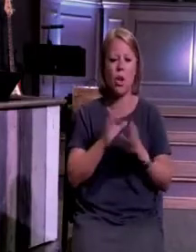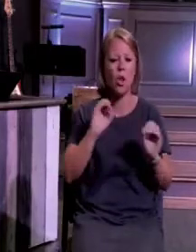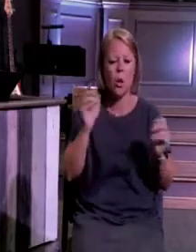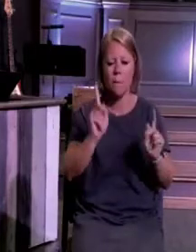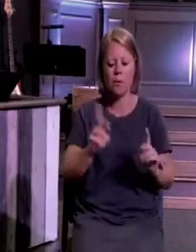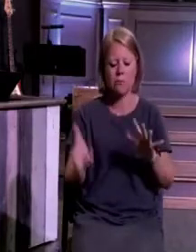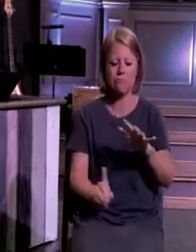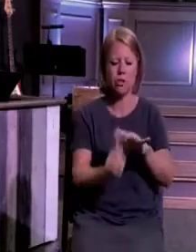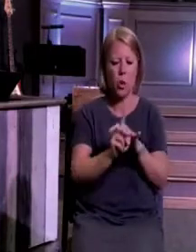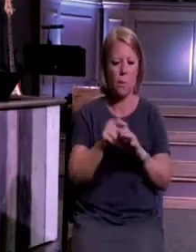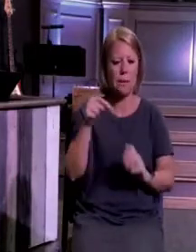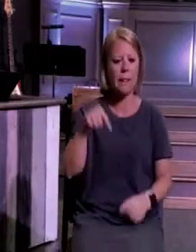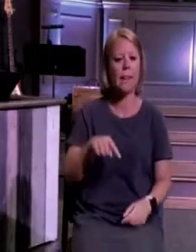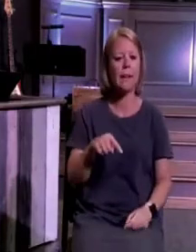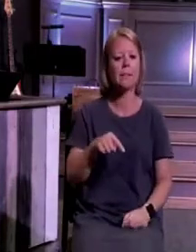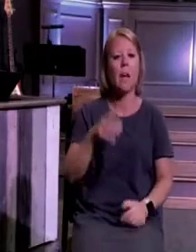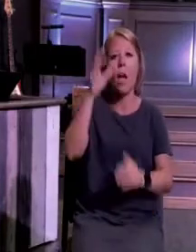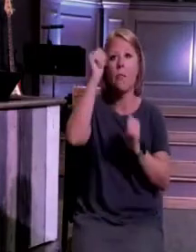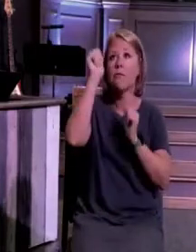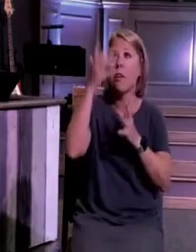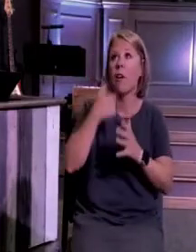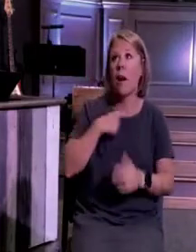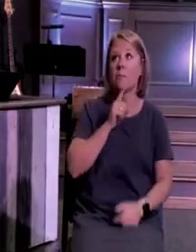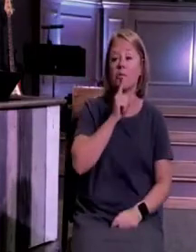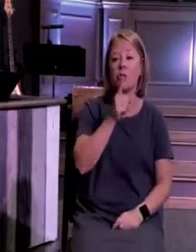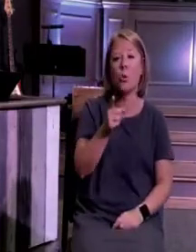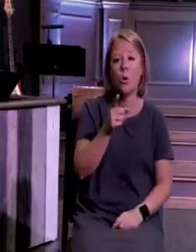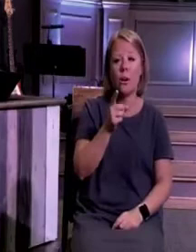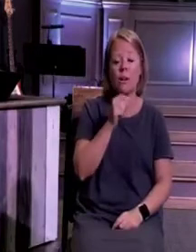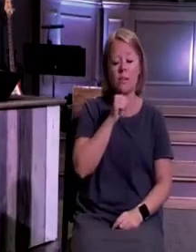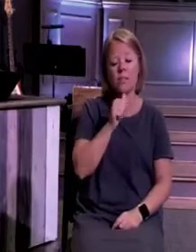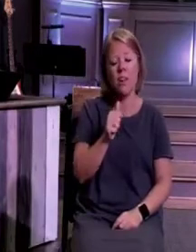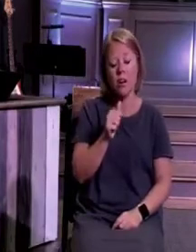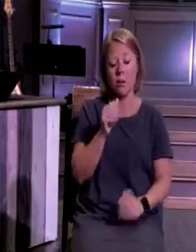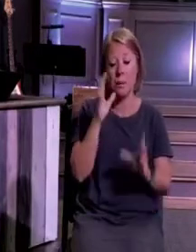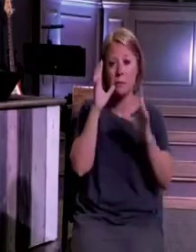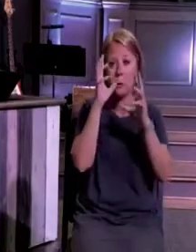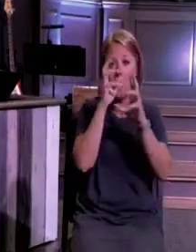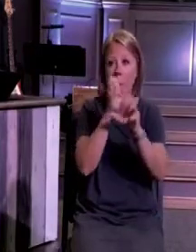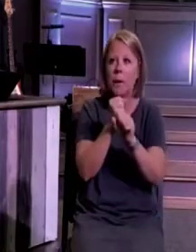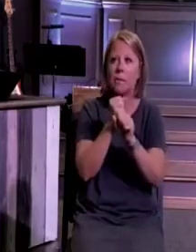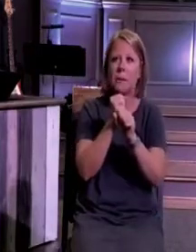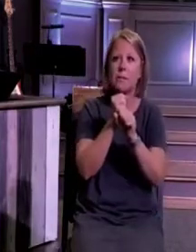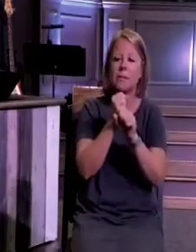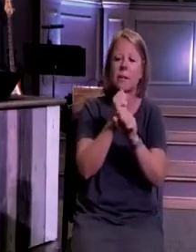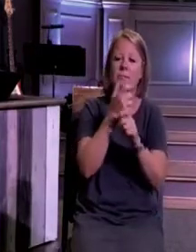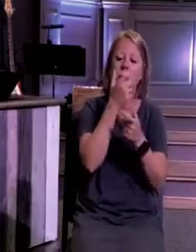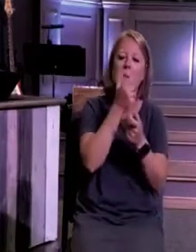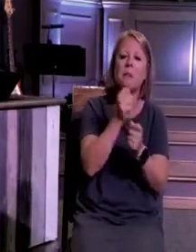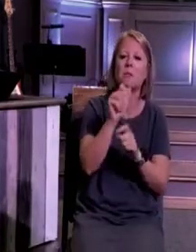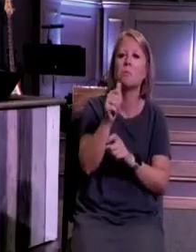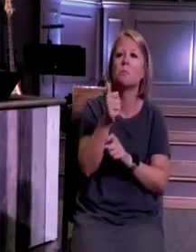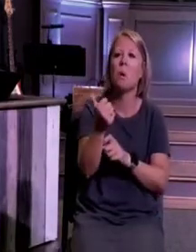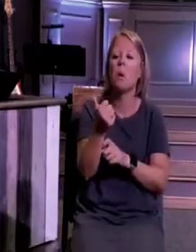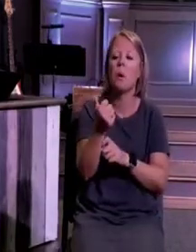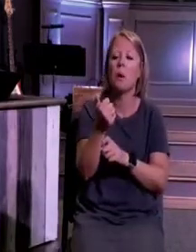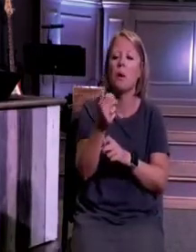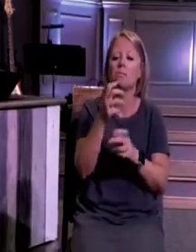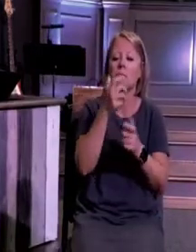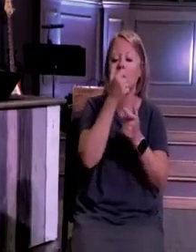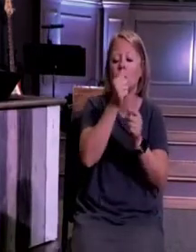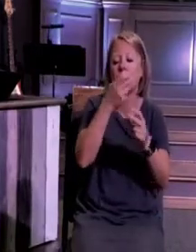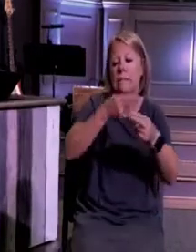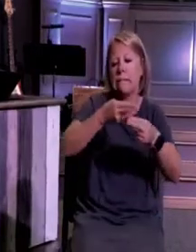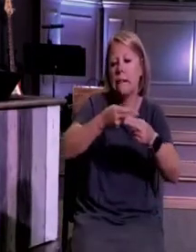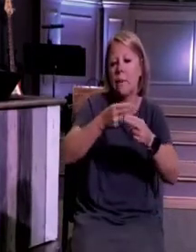come to this. And Father, I'm sure that it's not going to be very attractive when we declare that the name of this crusade has come to